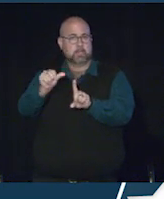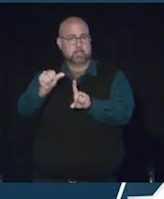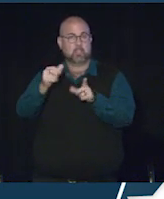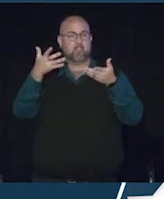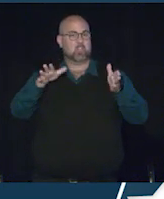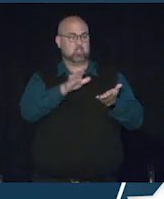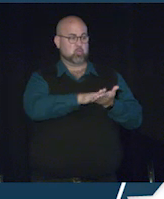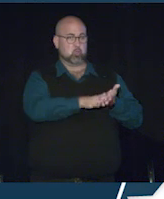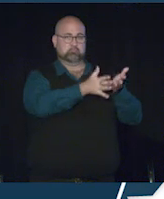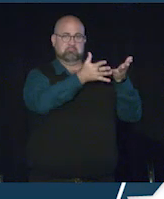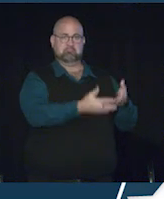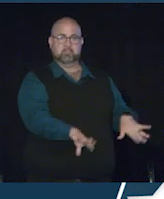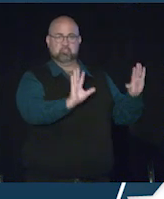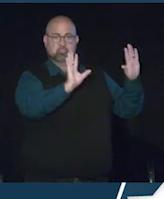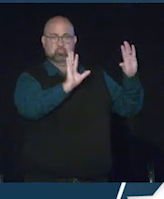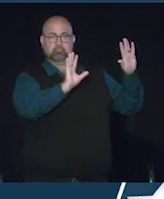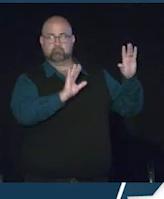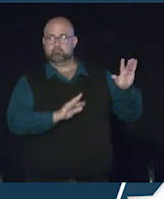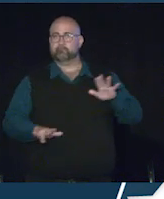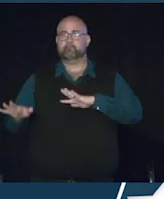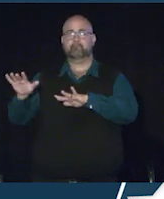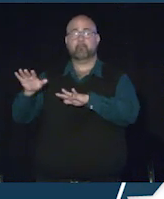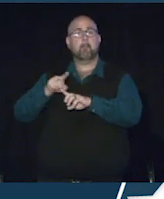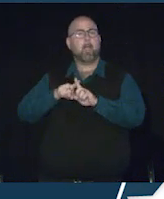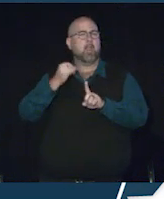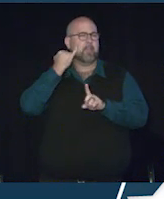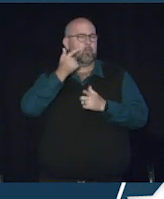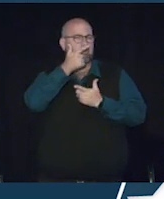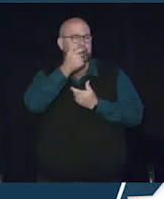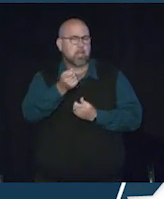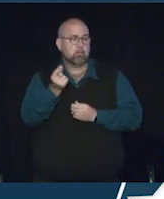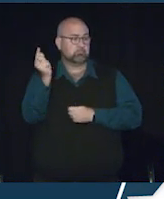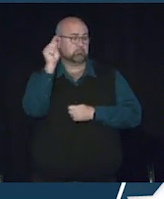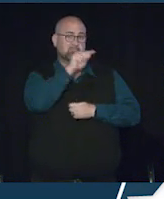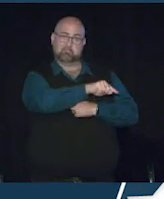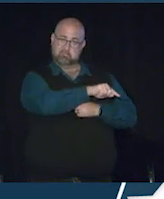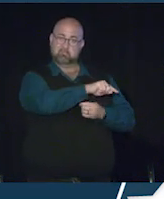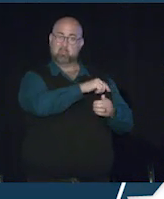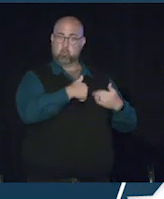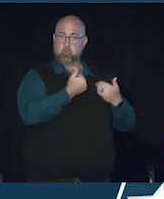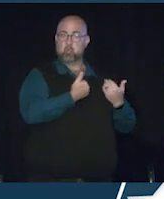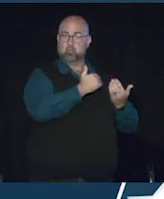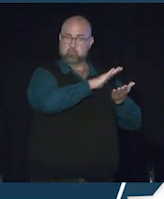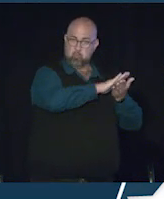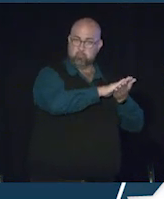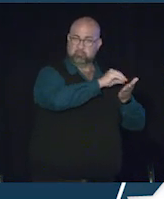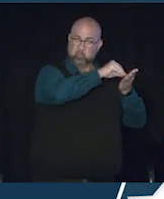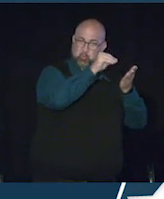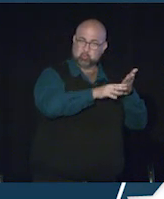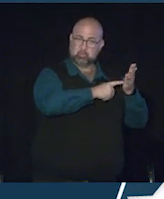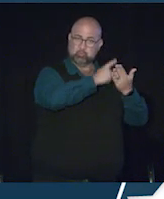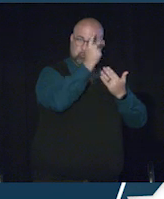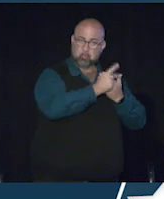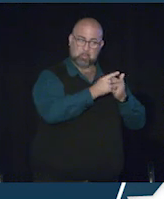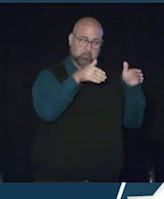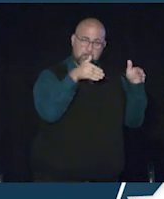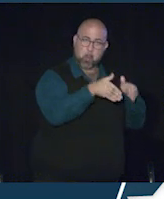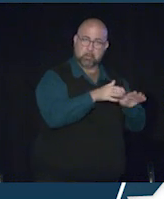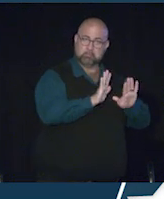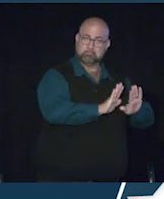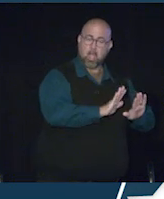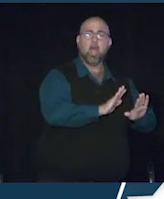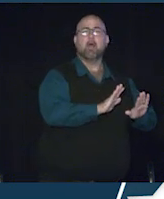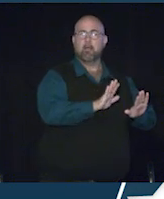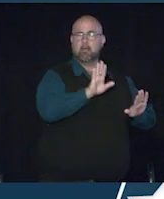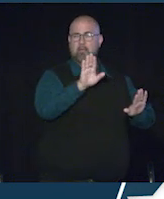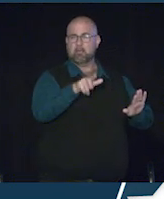school system. However, if you are interested in learning more about our youth programs and services to students, I